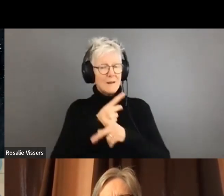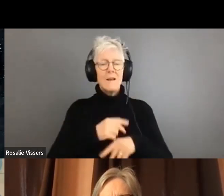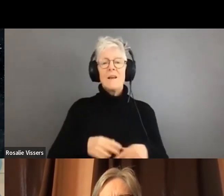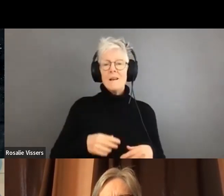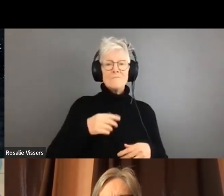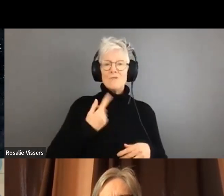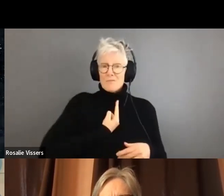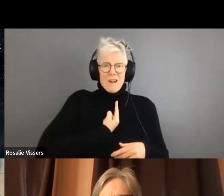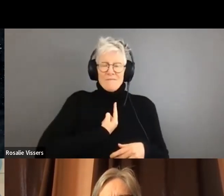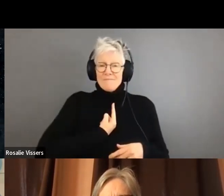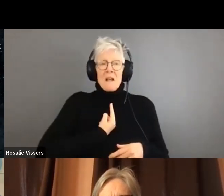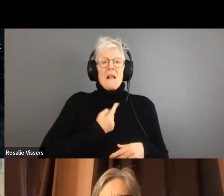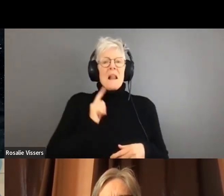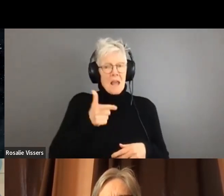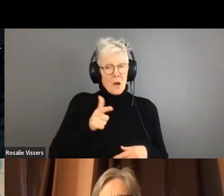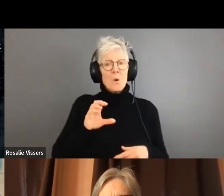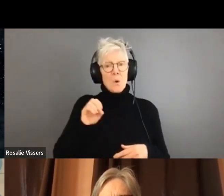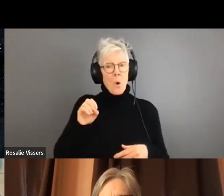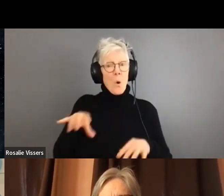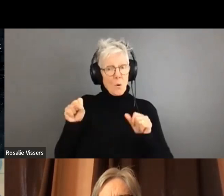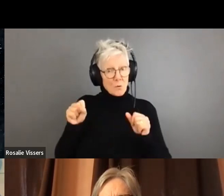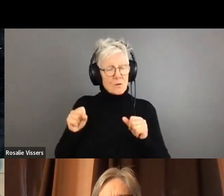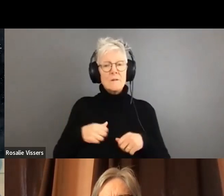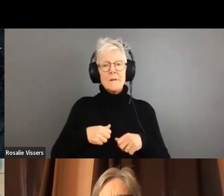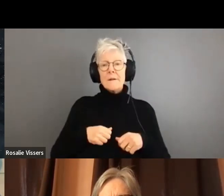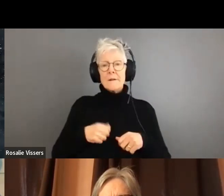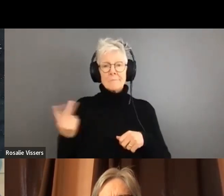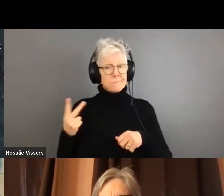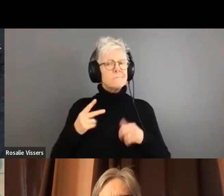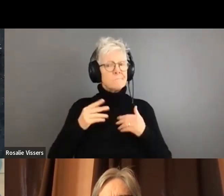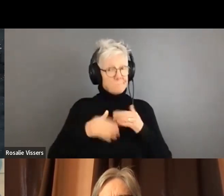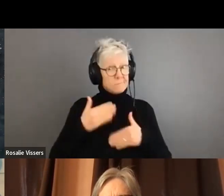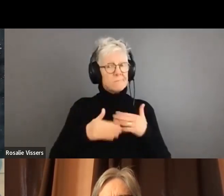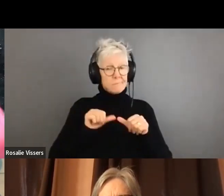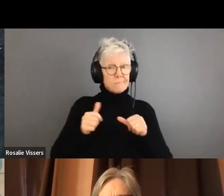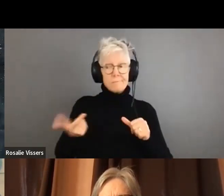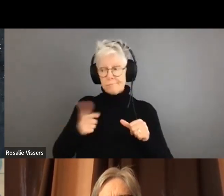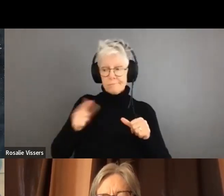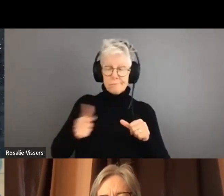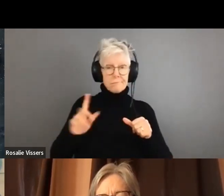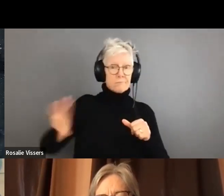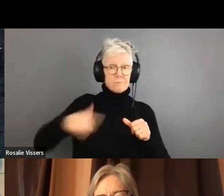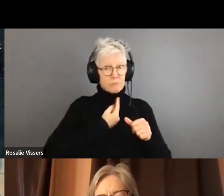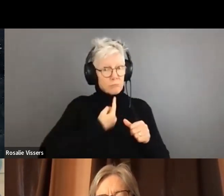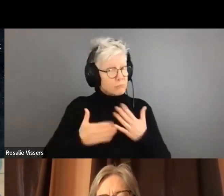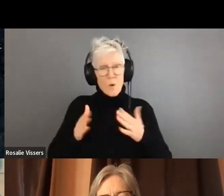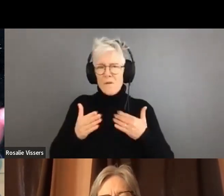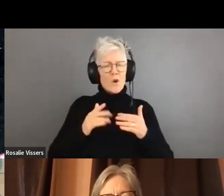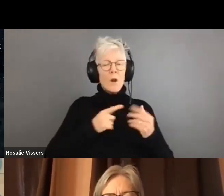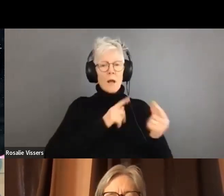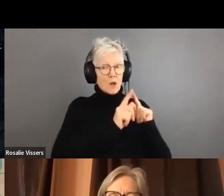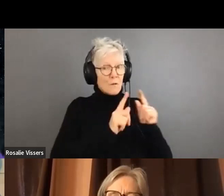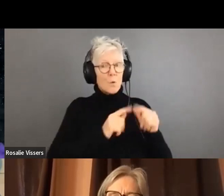own. Then we took a break, and then I started interviewing people who I knew. And then I